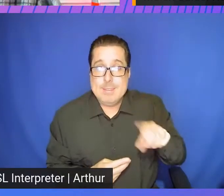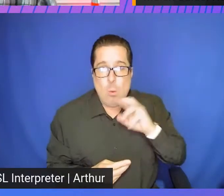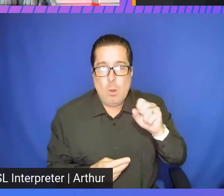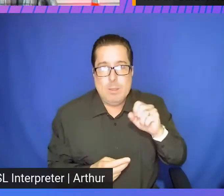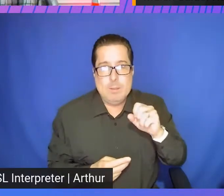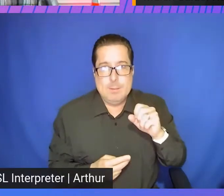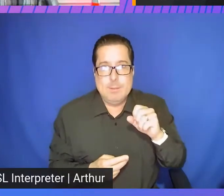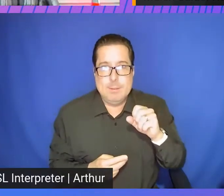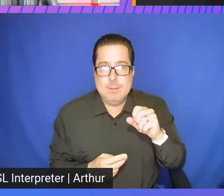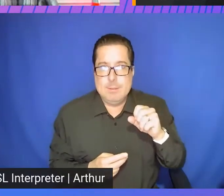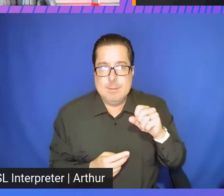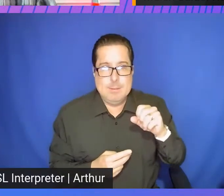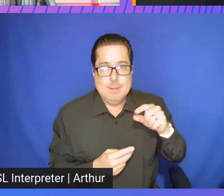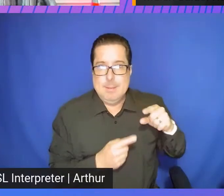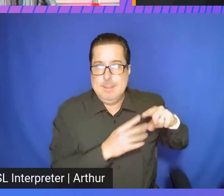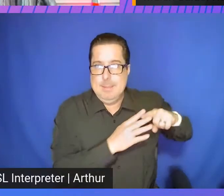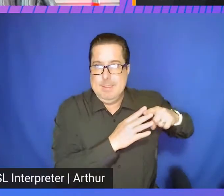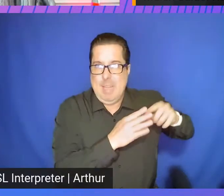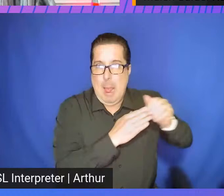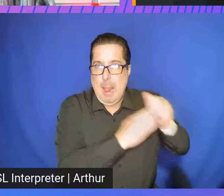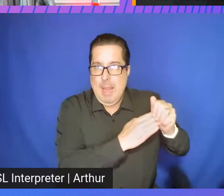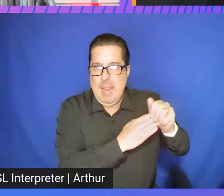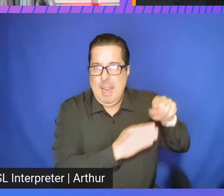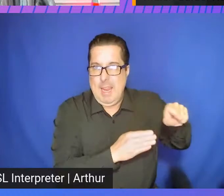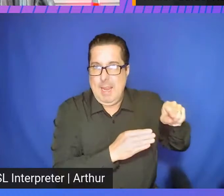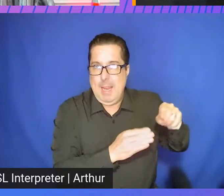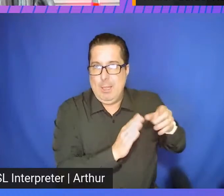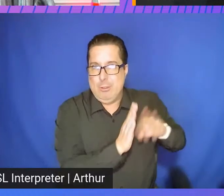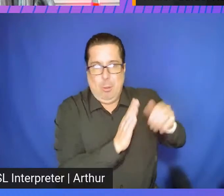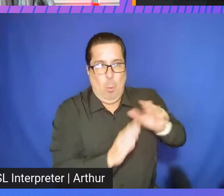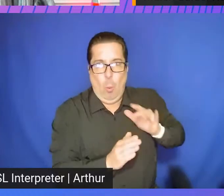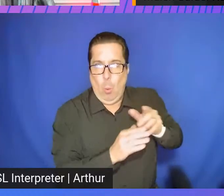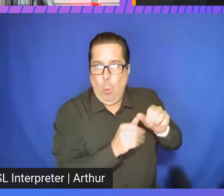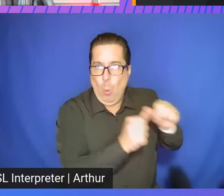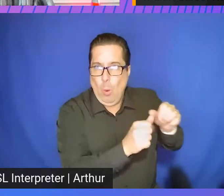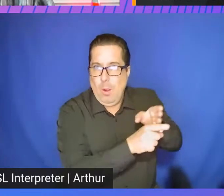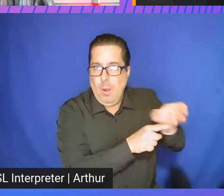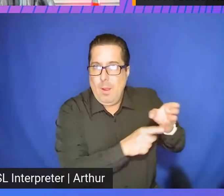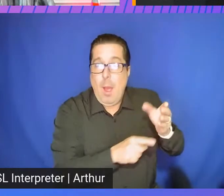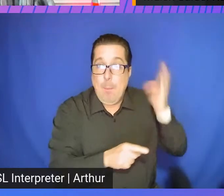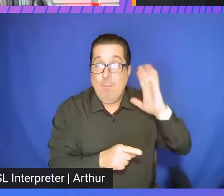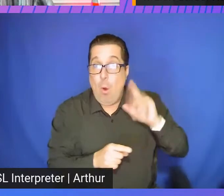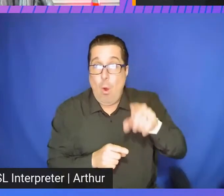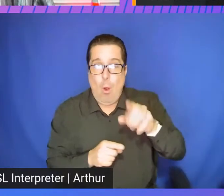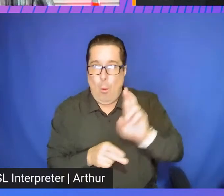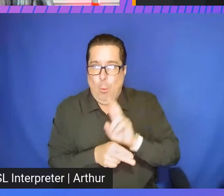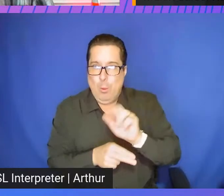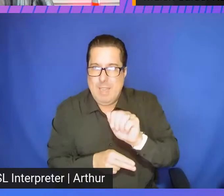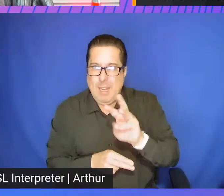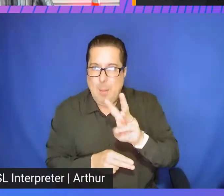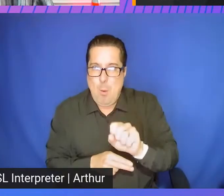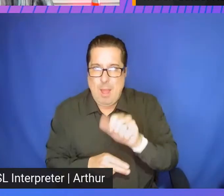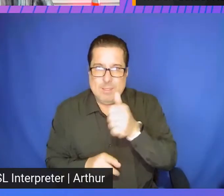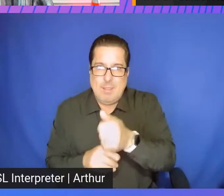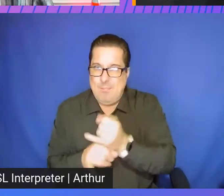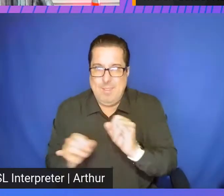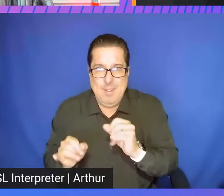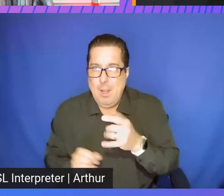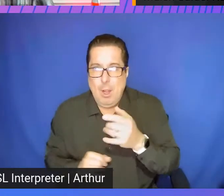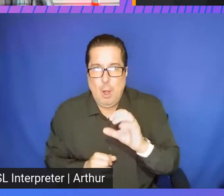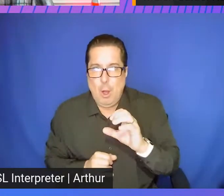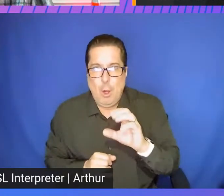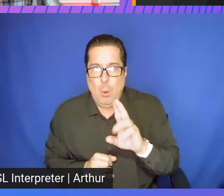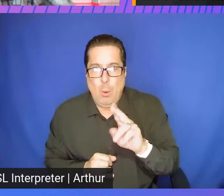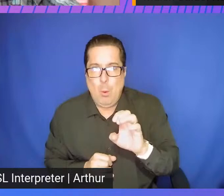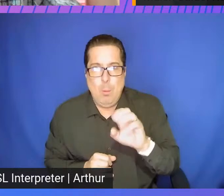edge at that point, and your only option was kind of roll your own on AWS, maybe using something like KubeSpray or